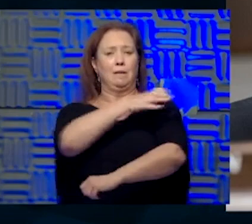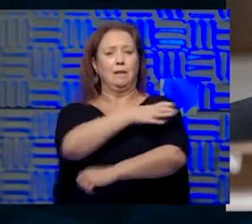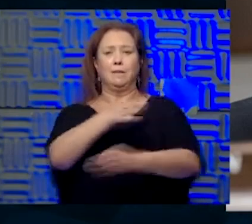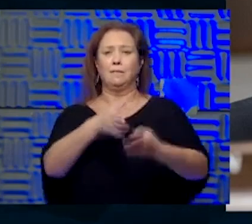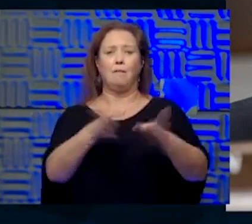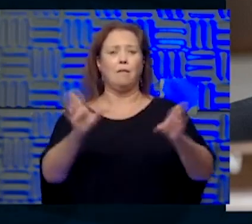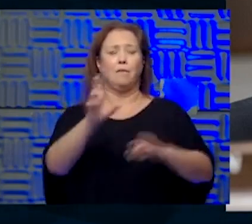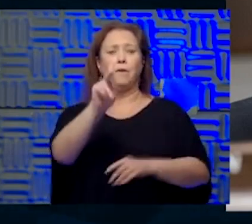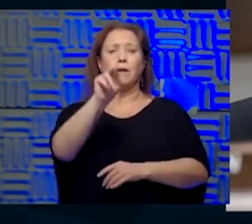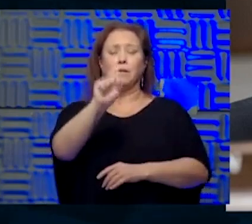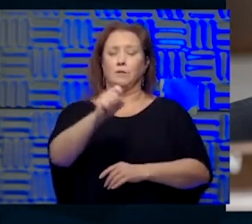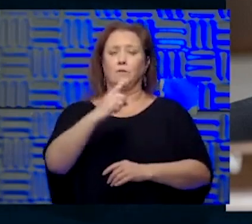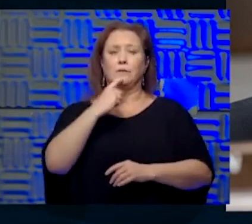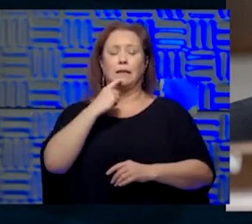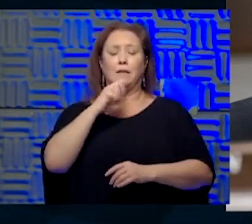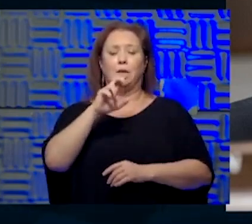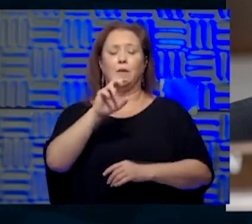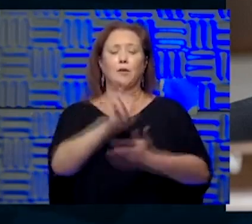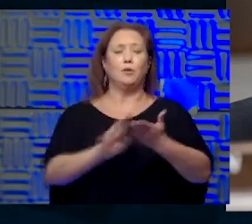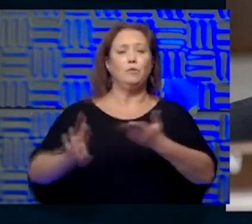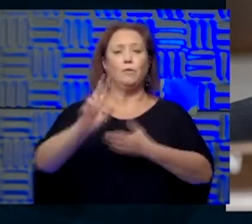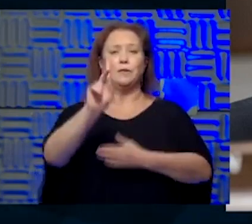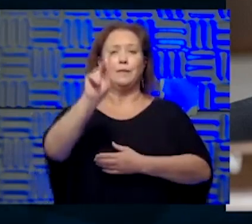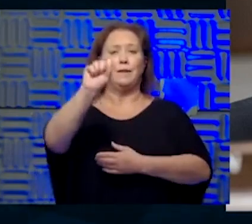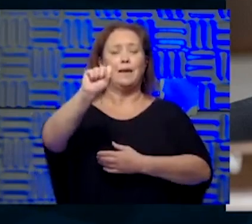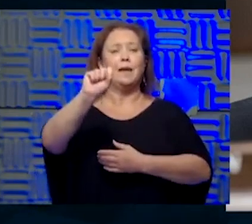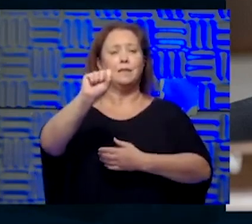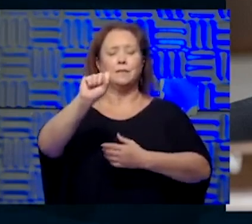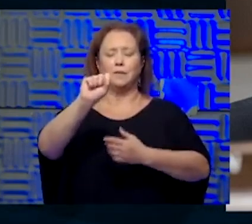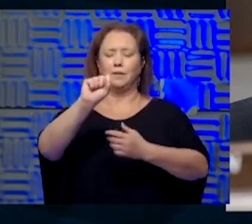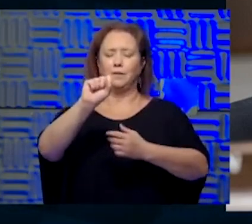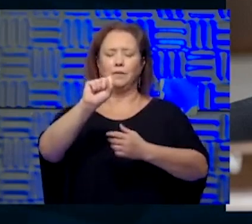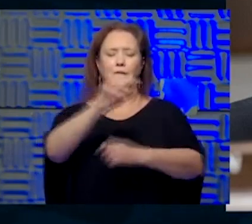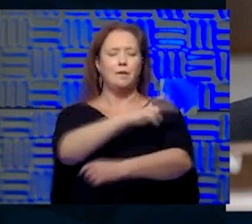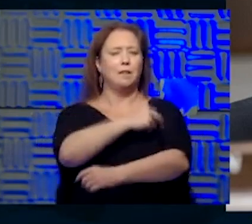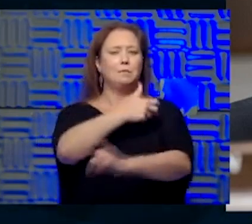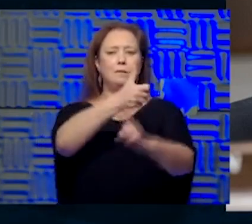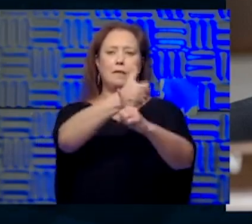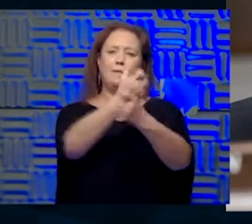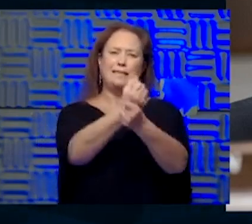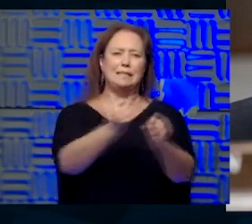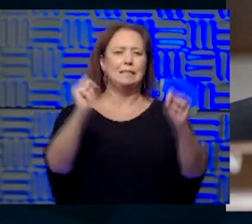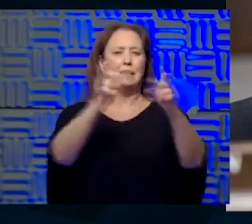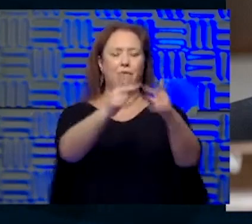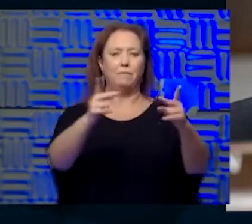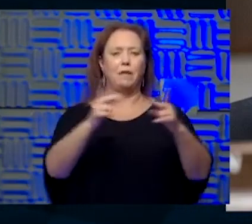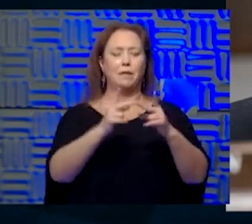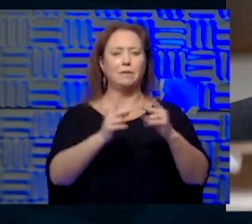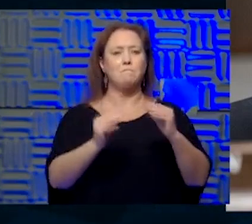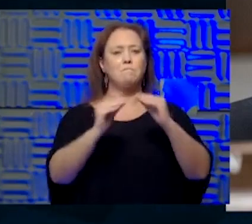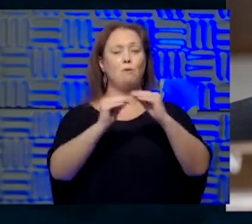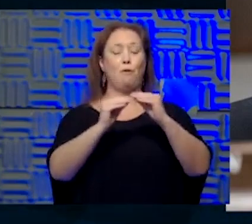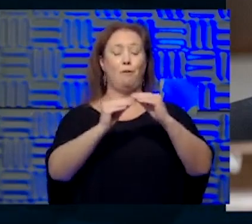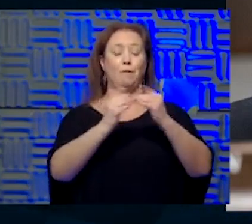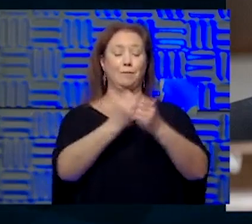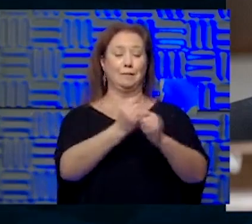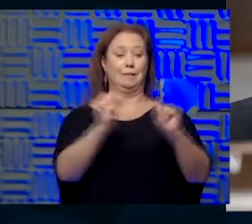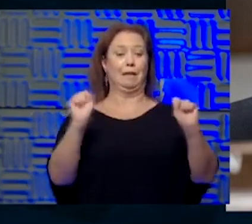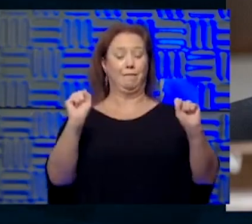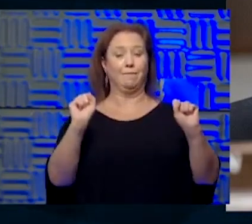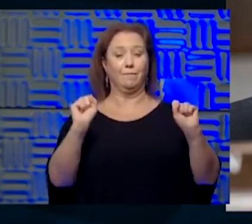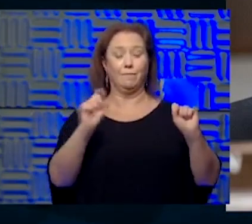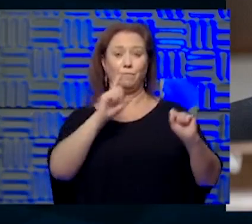Kansas. You've indicated the University of Kansas health system is one of the safest places, more safe in regard to viruses and infections